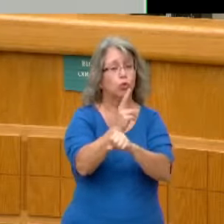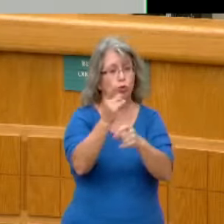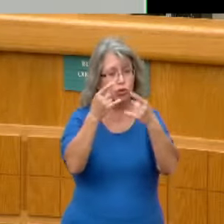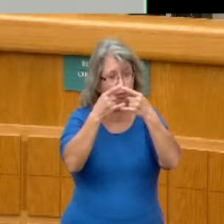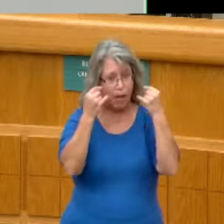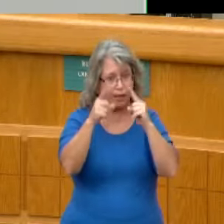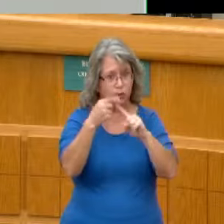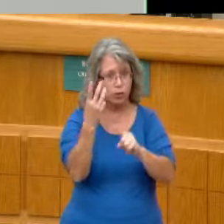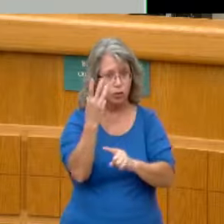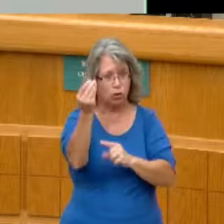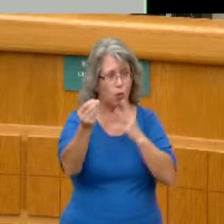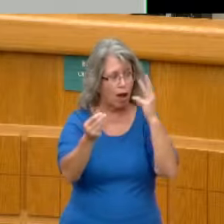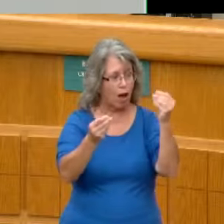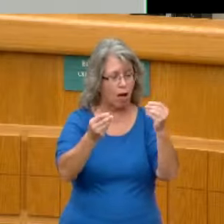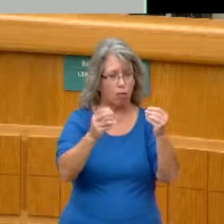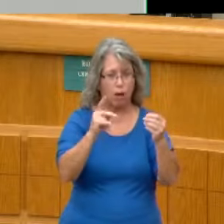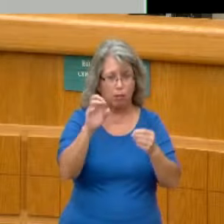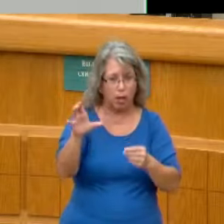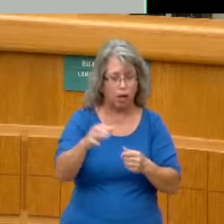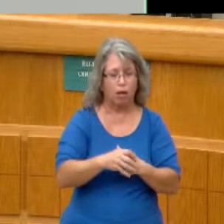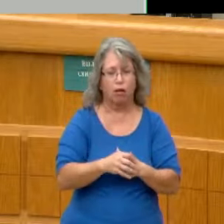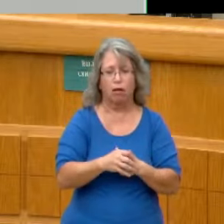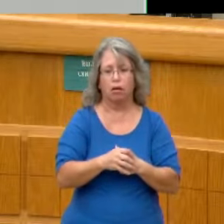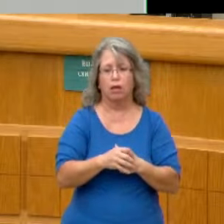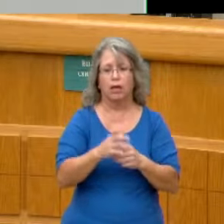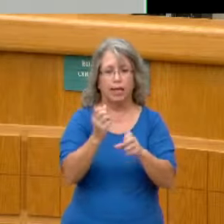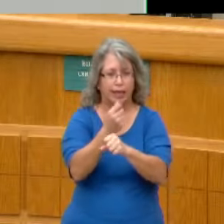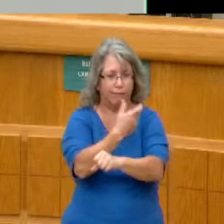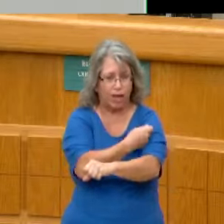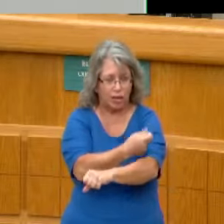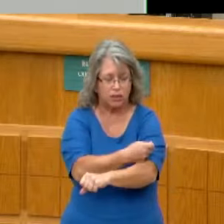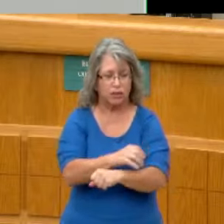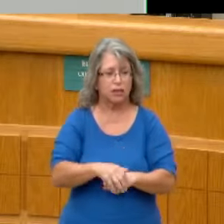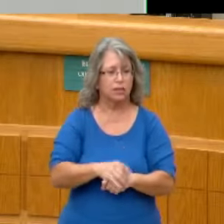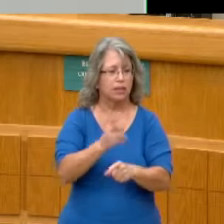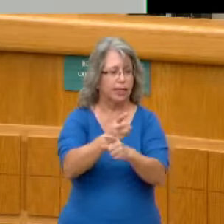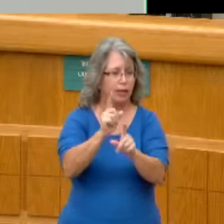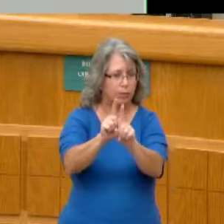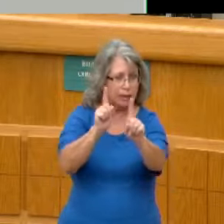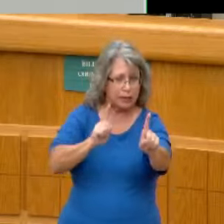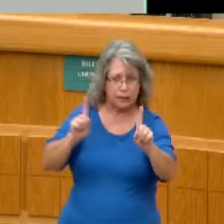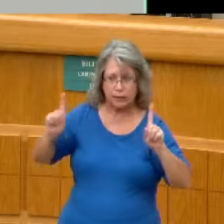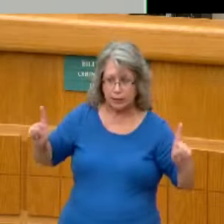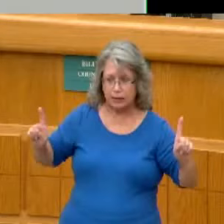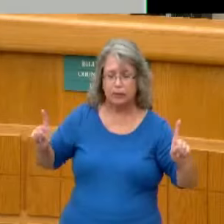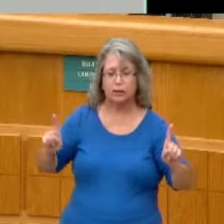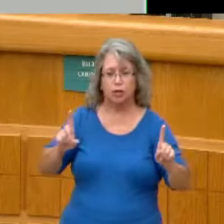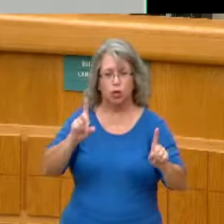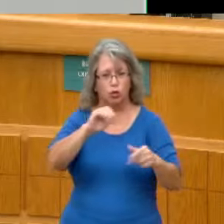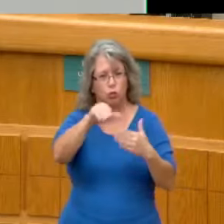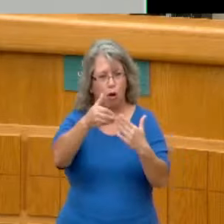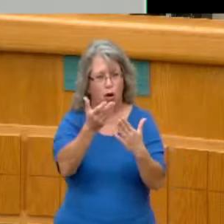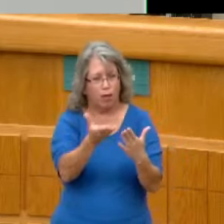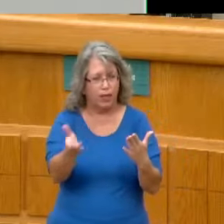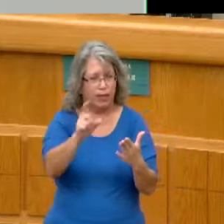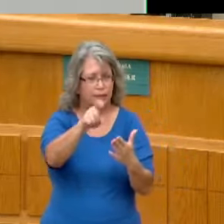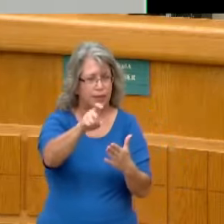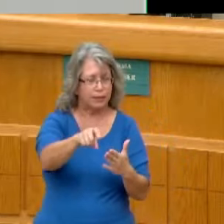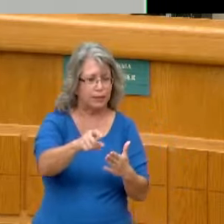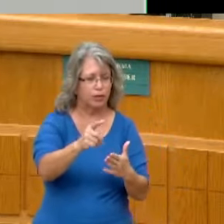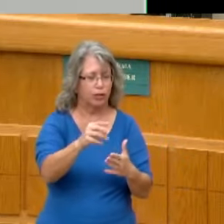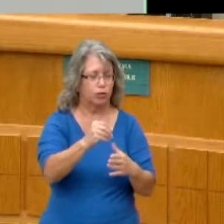public, get vaccinated, social distance, do those things that are necessary to stop from contracting and